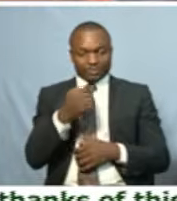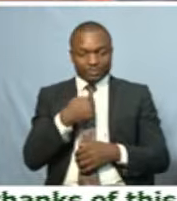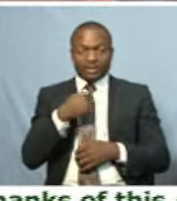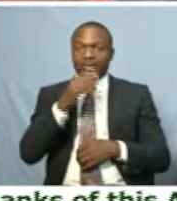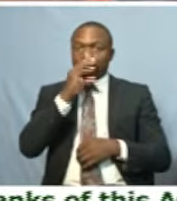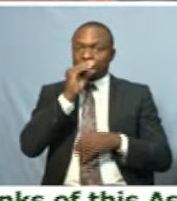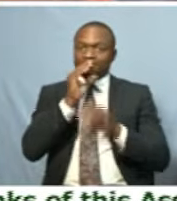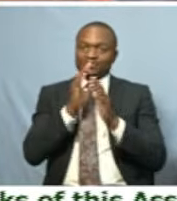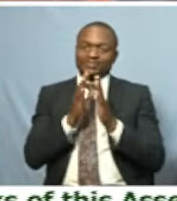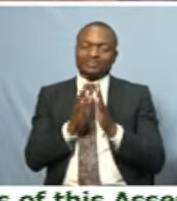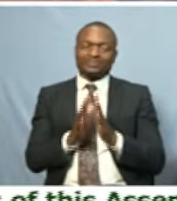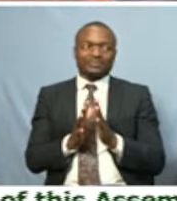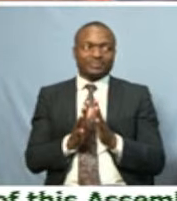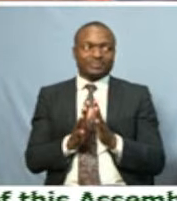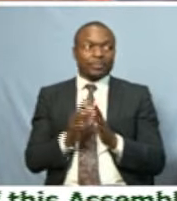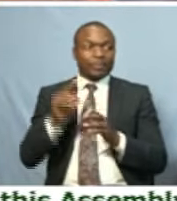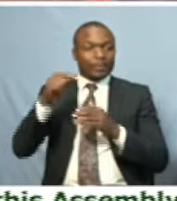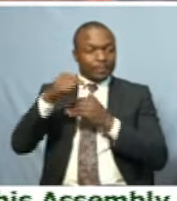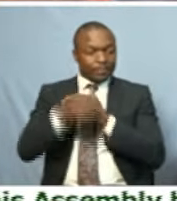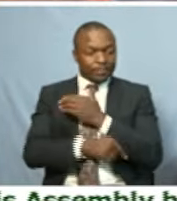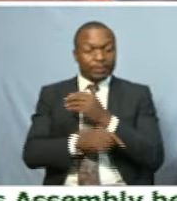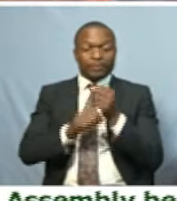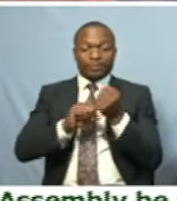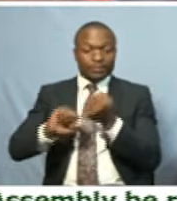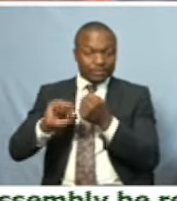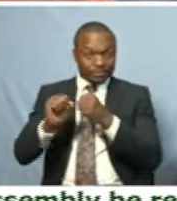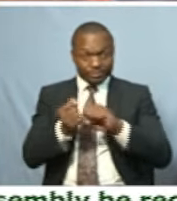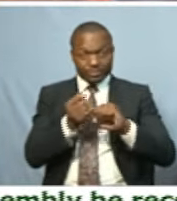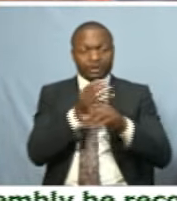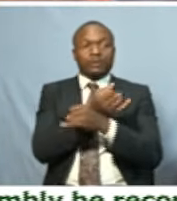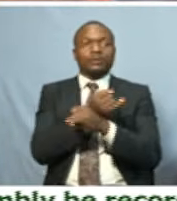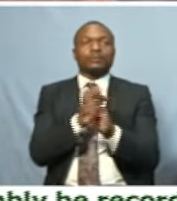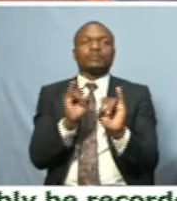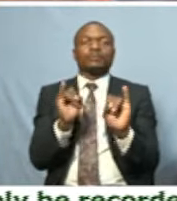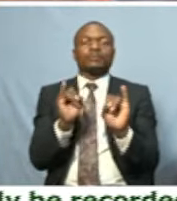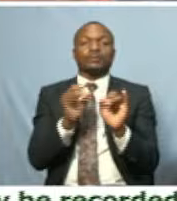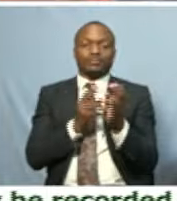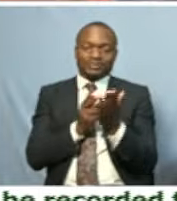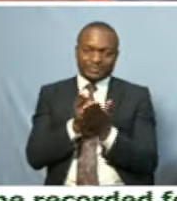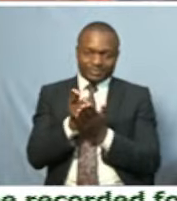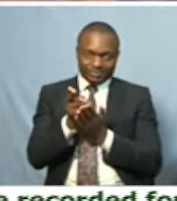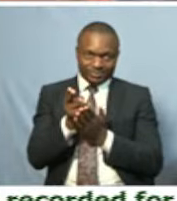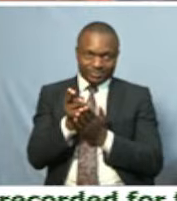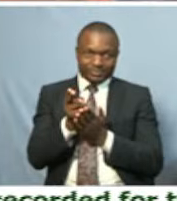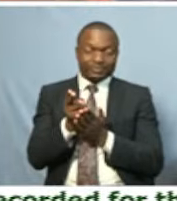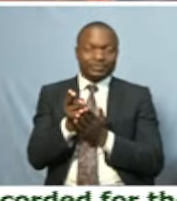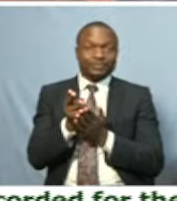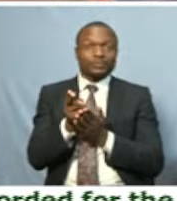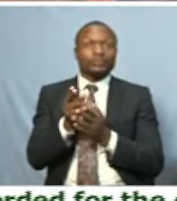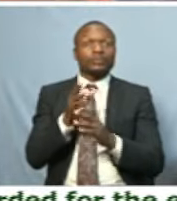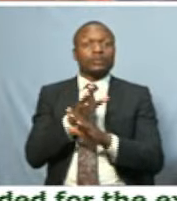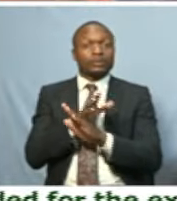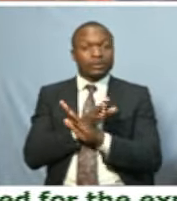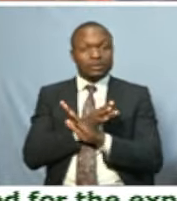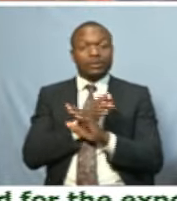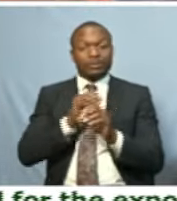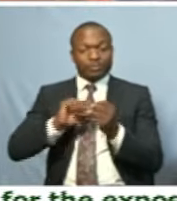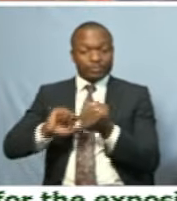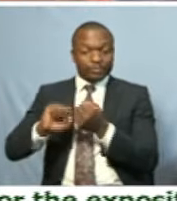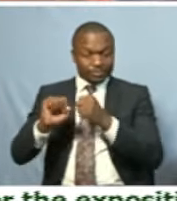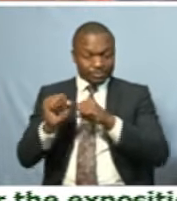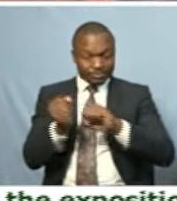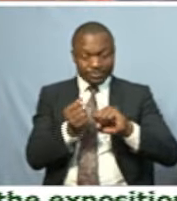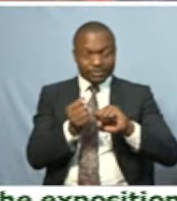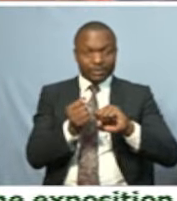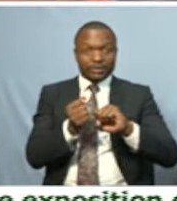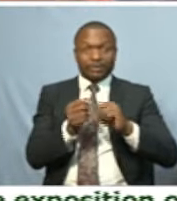Madam Speaker, beyond safeguarding our sovereignty and territorial integrity, the Zambia Defense Force continues to play